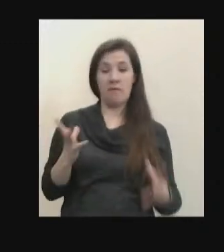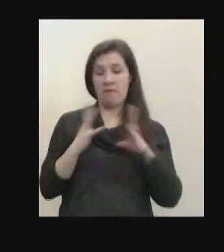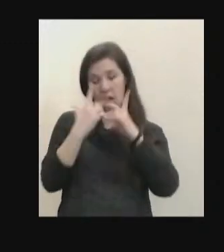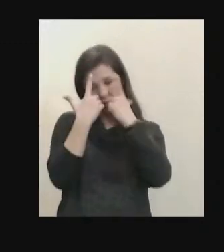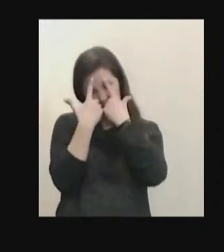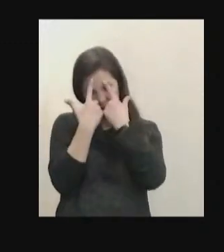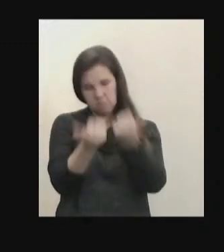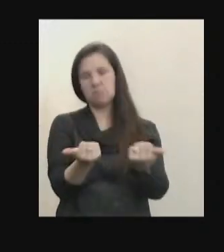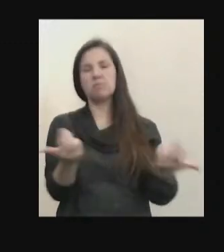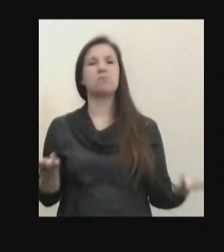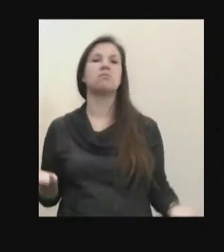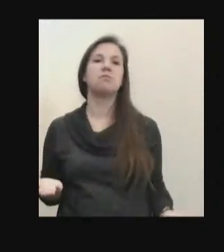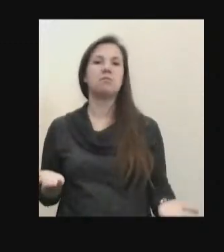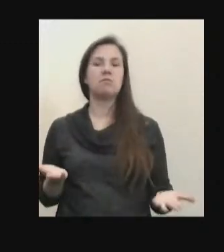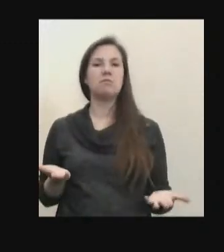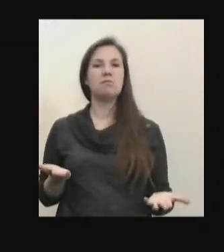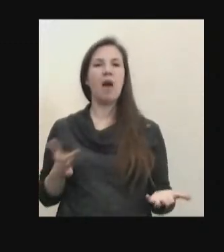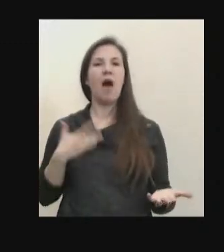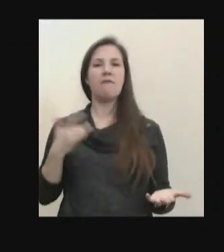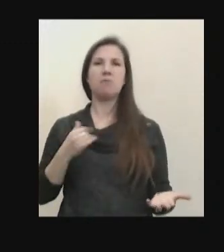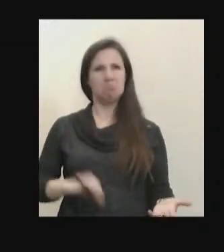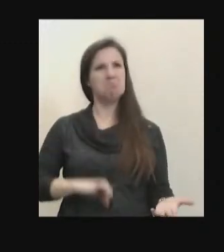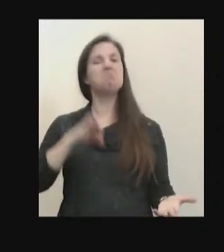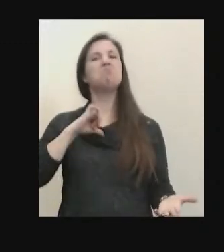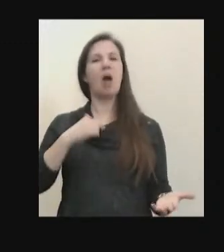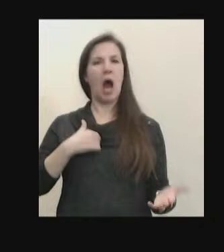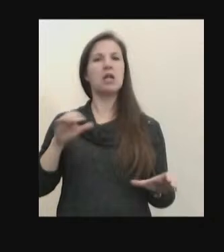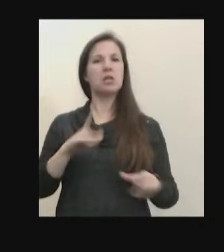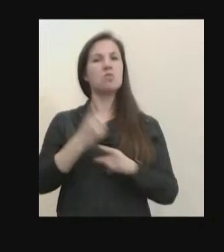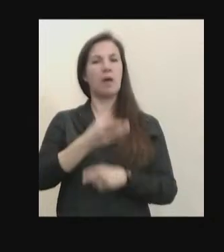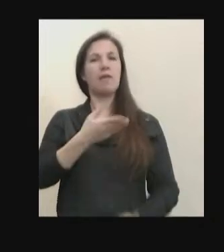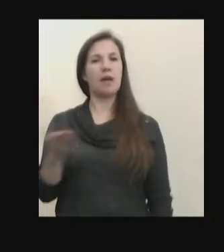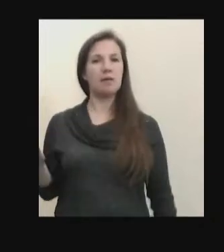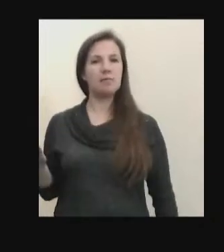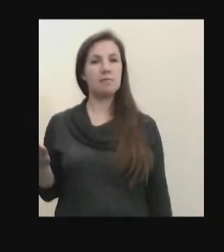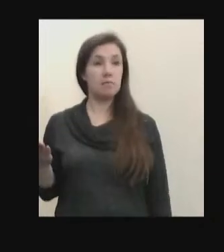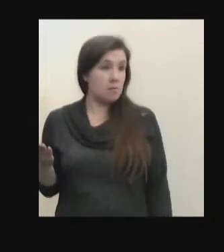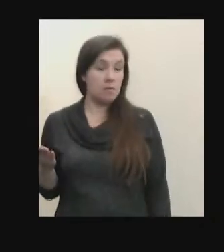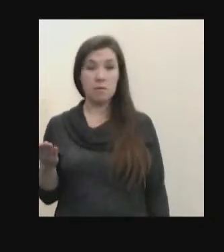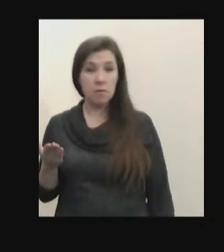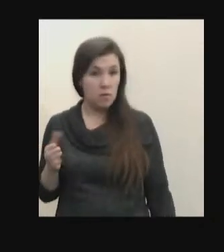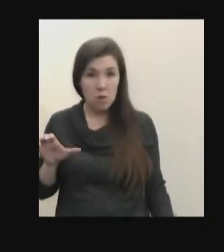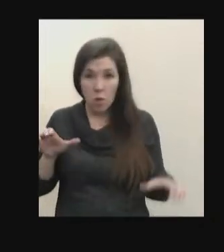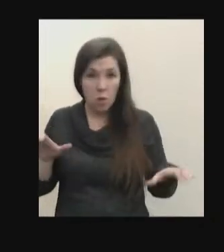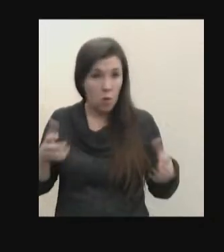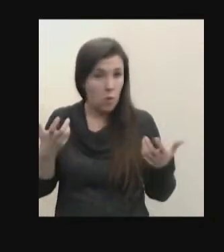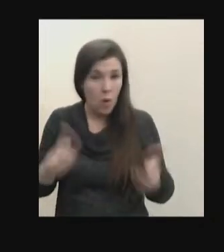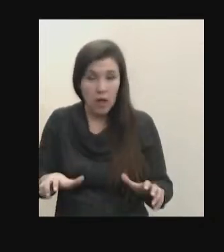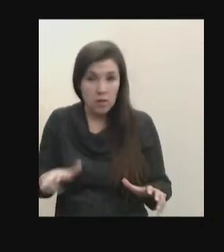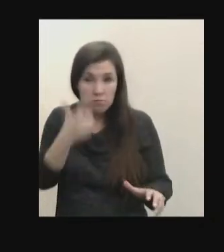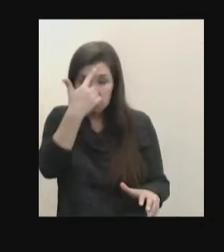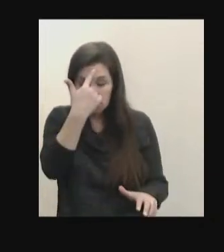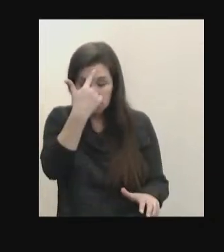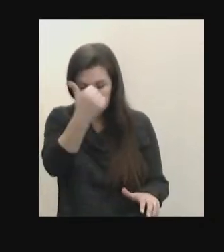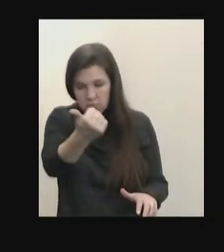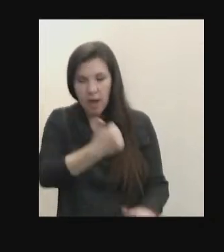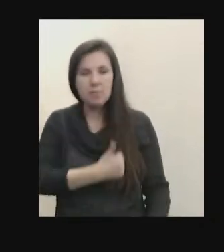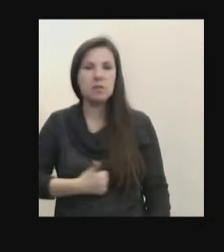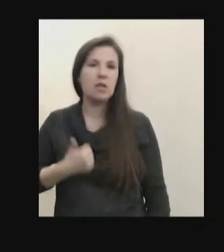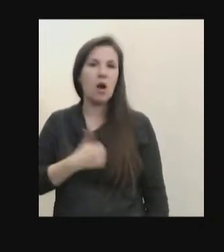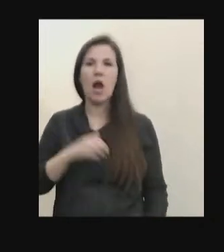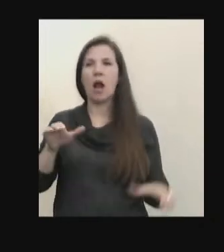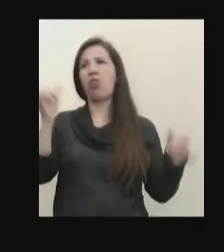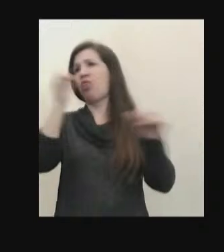can keep my head held high knowing I did the right thing. For those who don't want to do it, I'm sorry. You're acting reckless and you're putting the